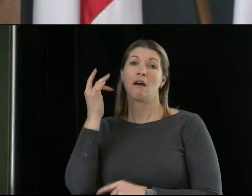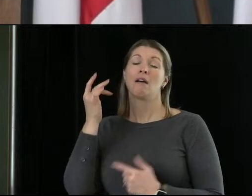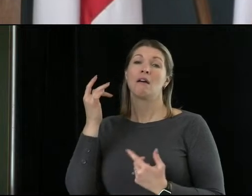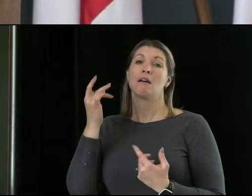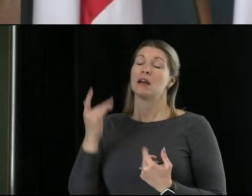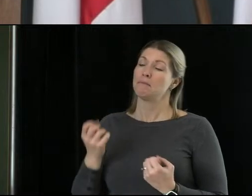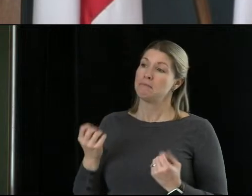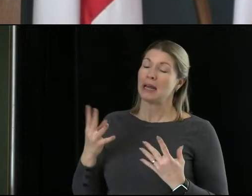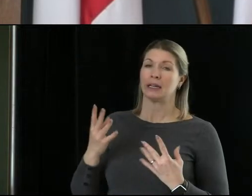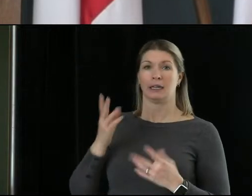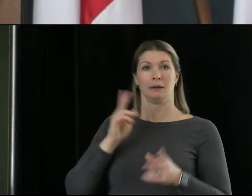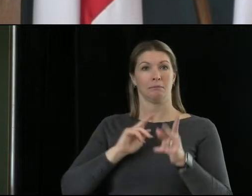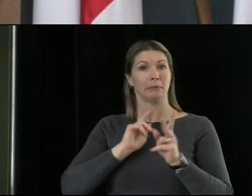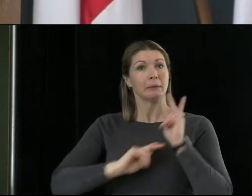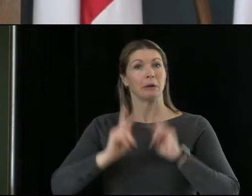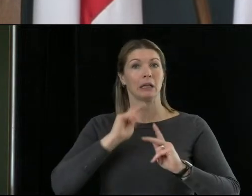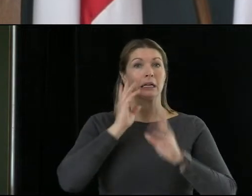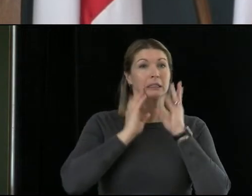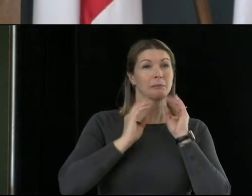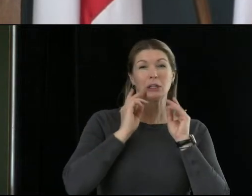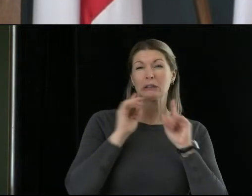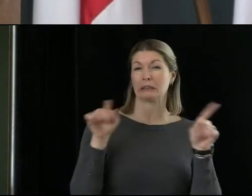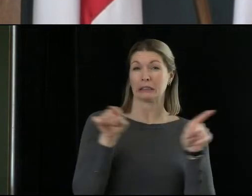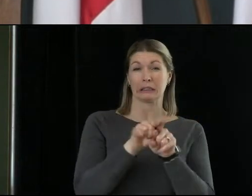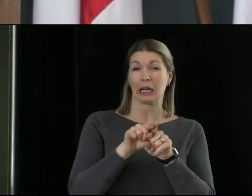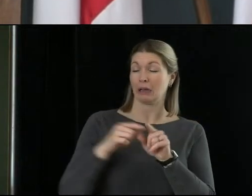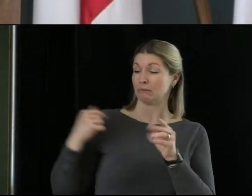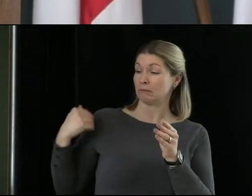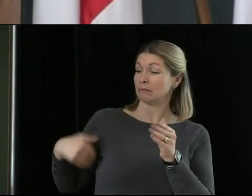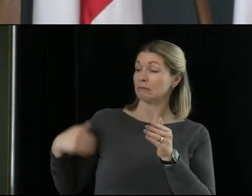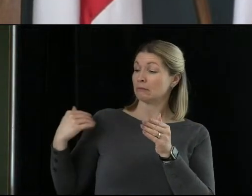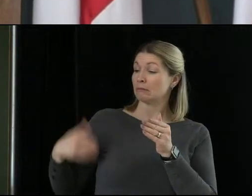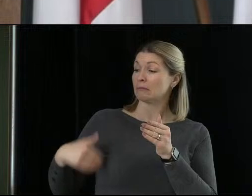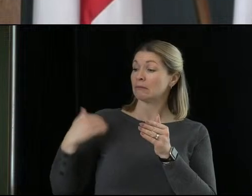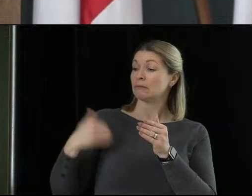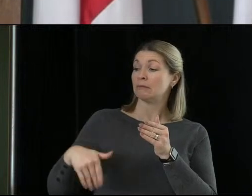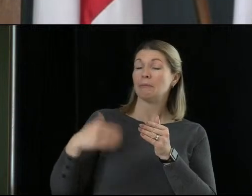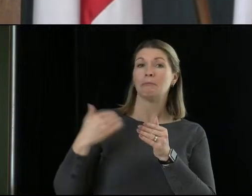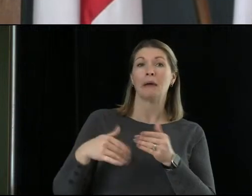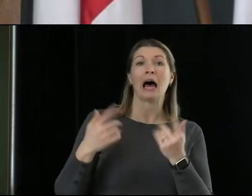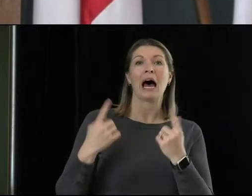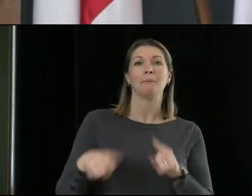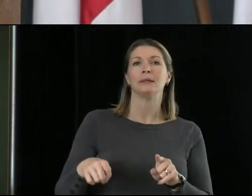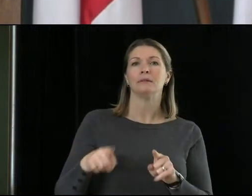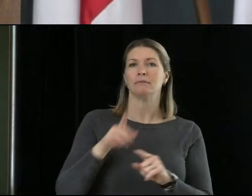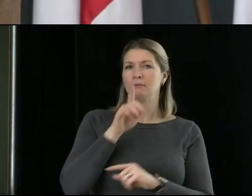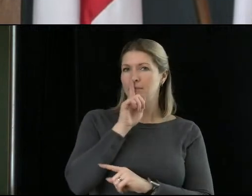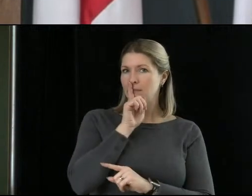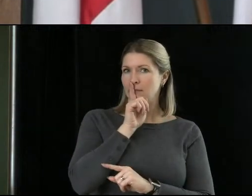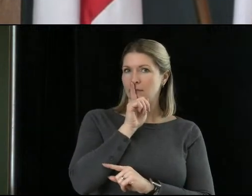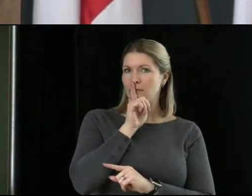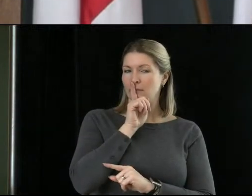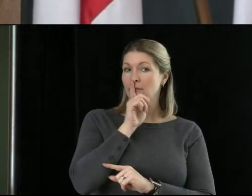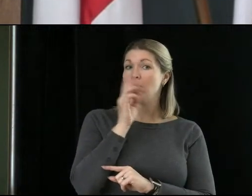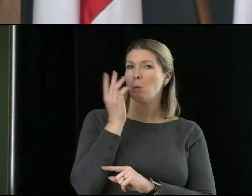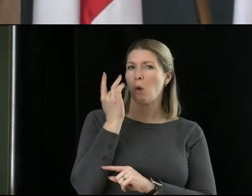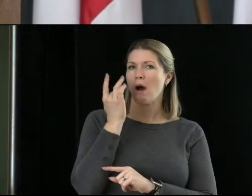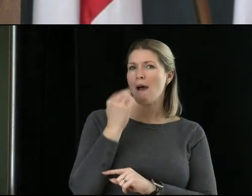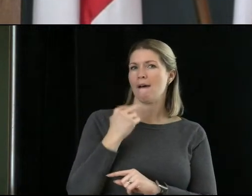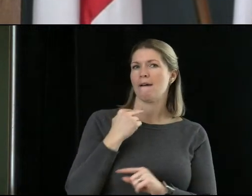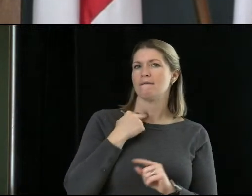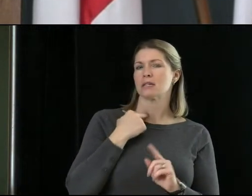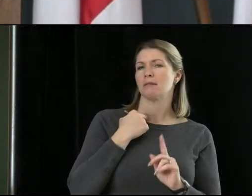been around since time began, but it has always been silenced because the victim is